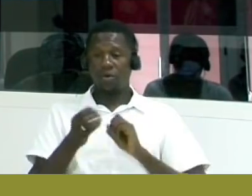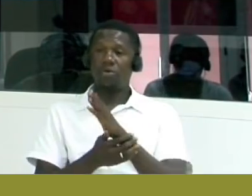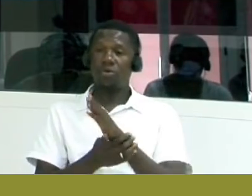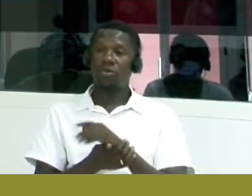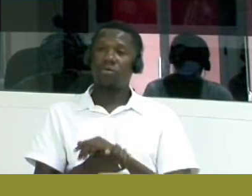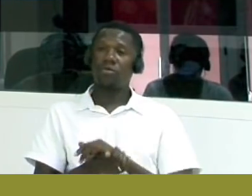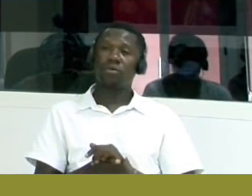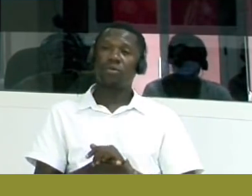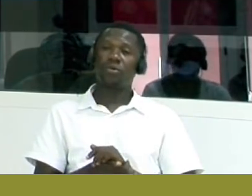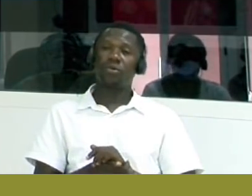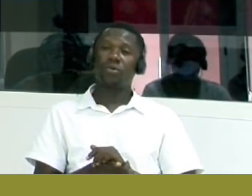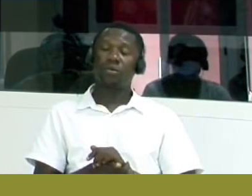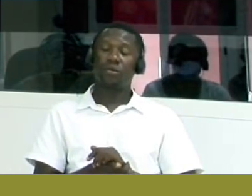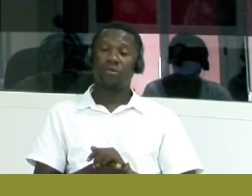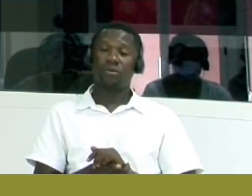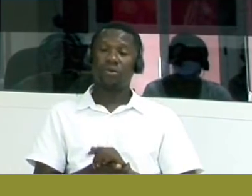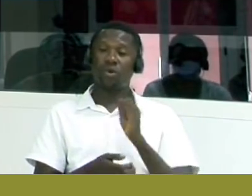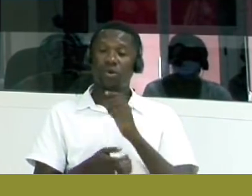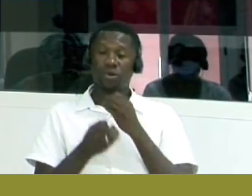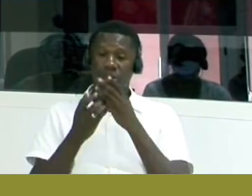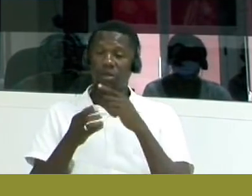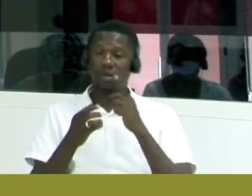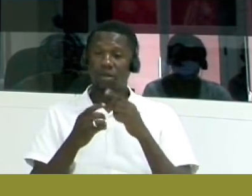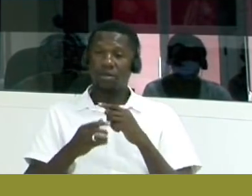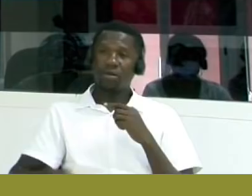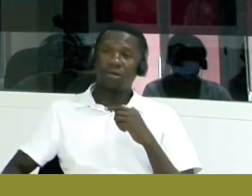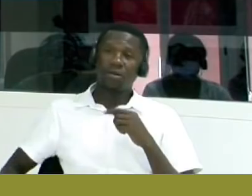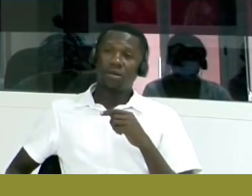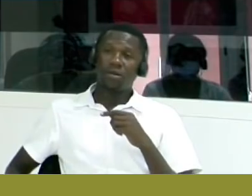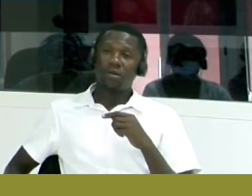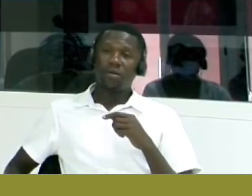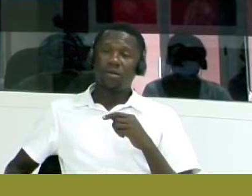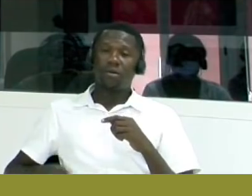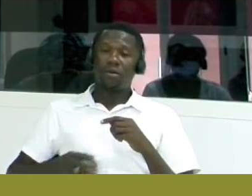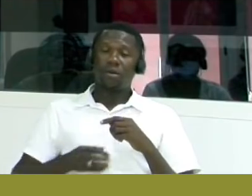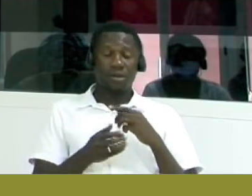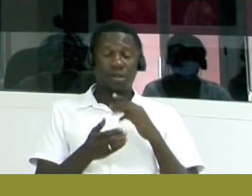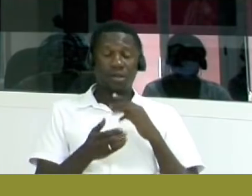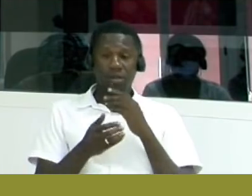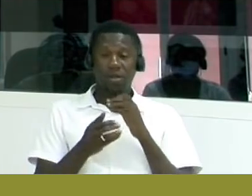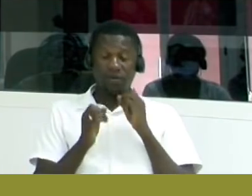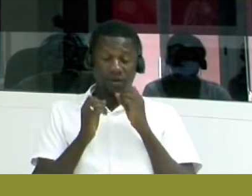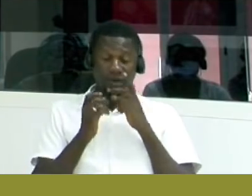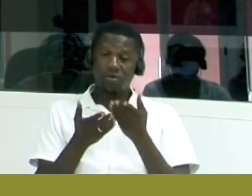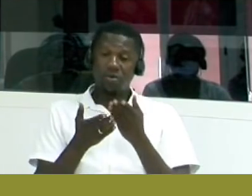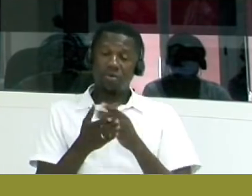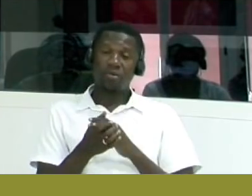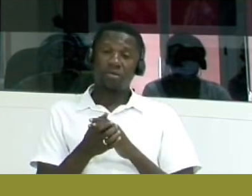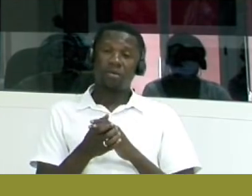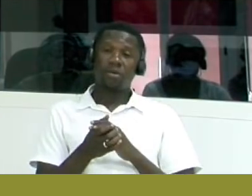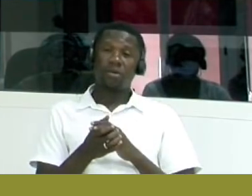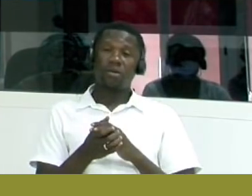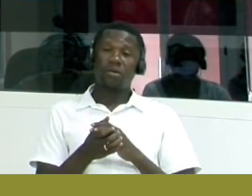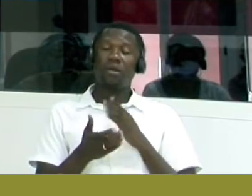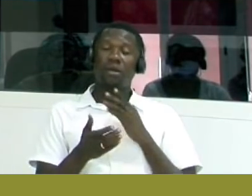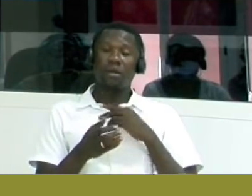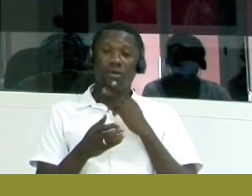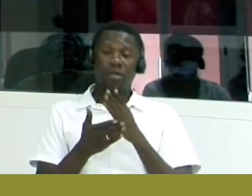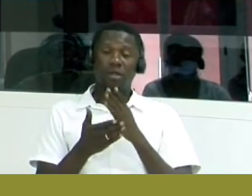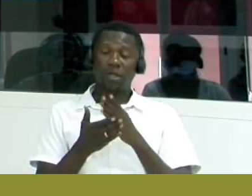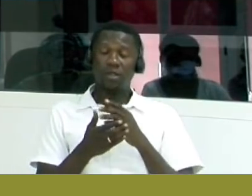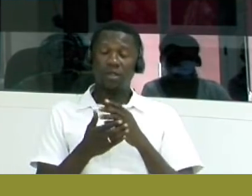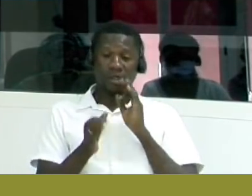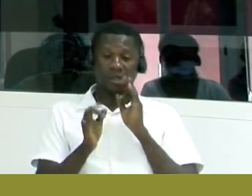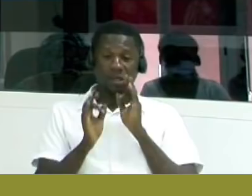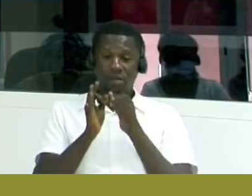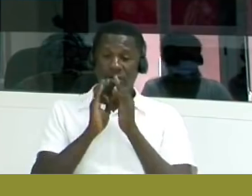so. And undoubtedly, his description of the events of that morning is